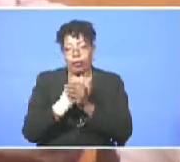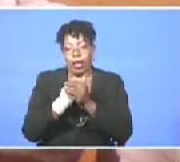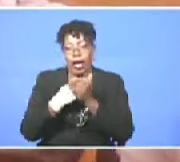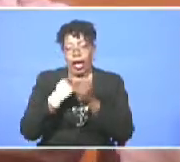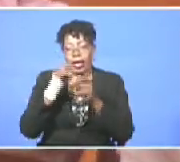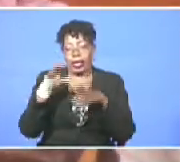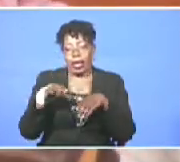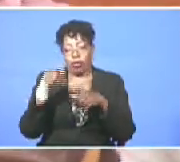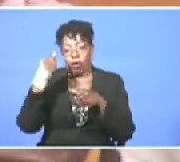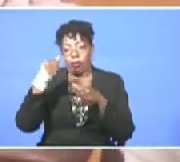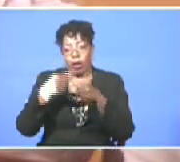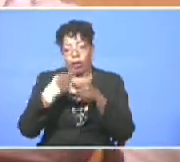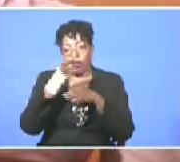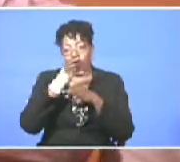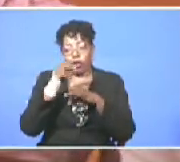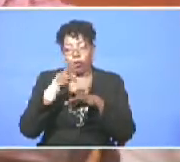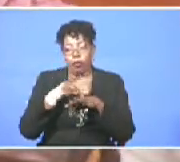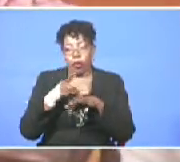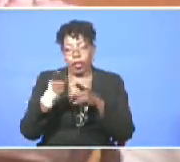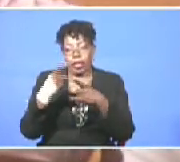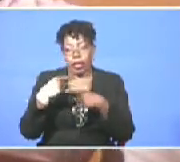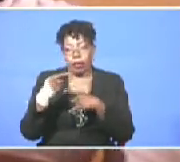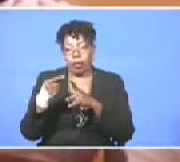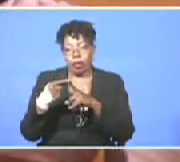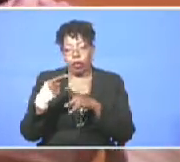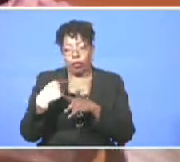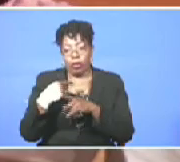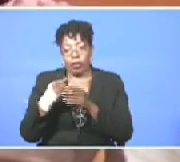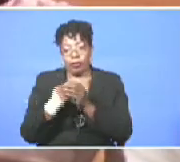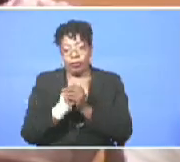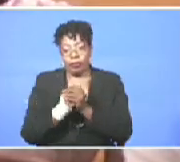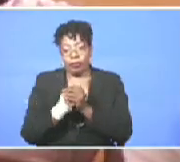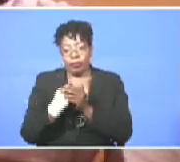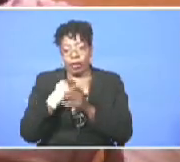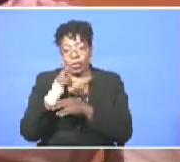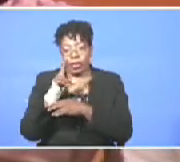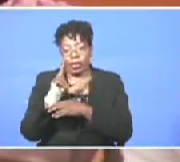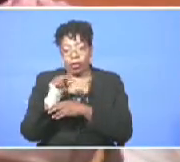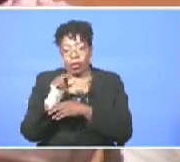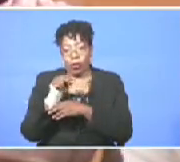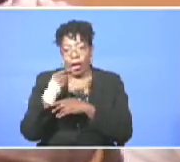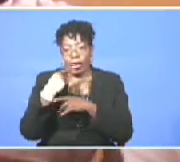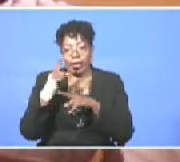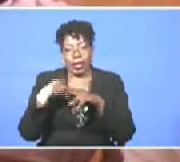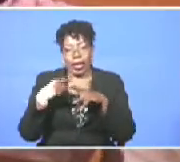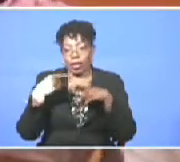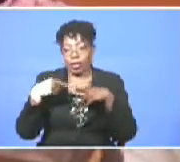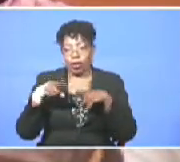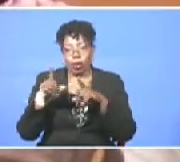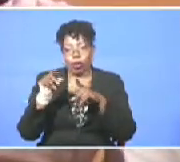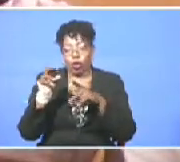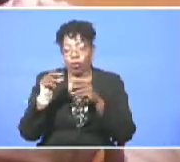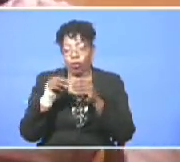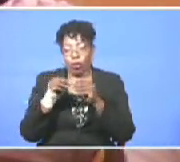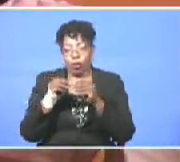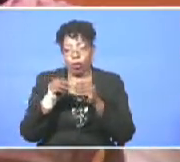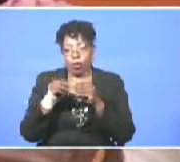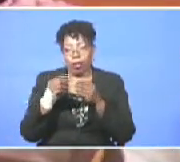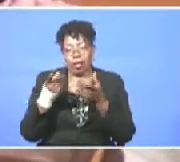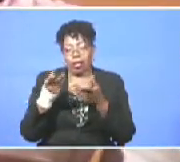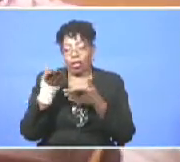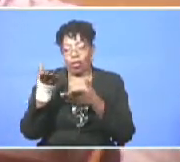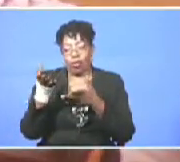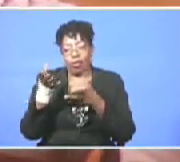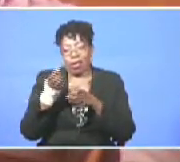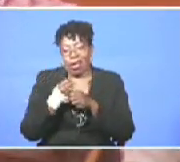Freeport, and he came to me on the mound, and he said, you know, dog, I can't go anymore. He said, my arm hurting. I said, man, you